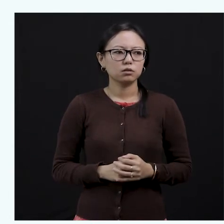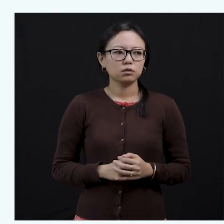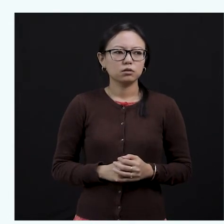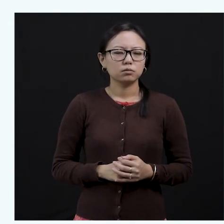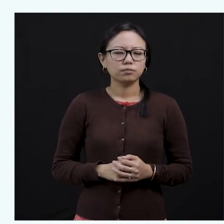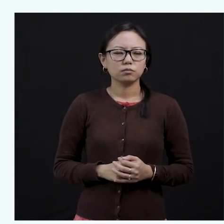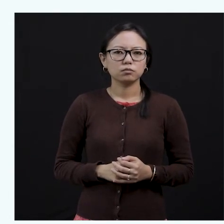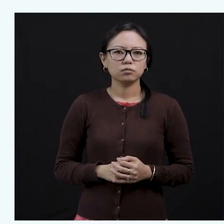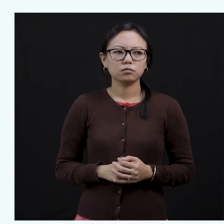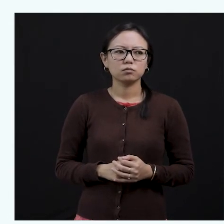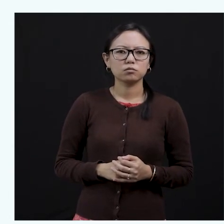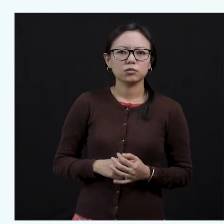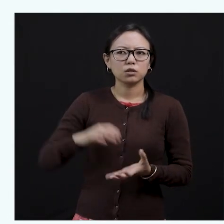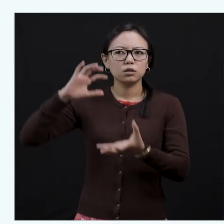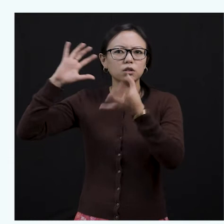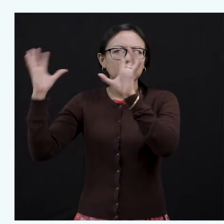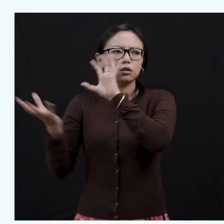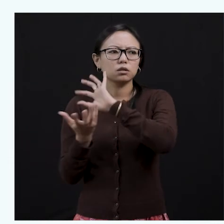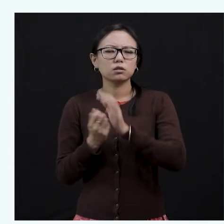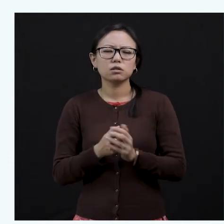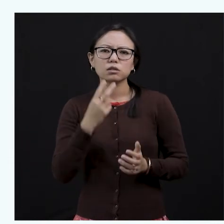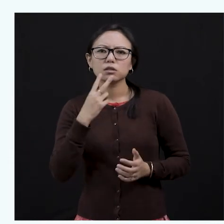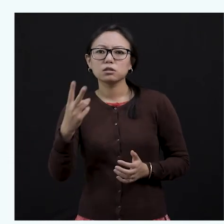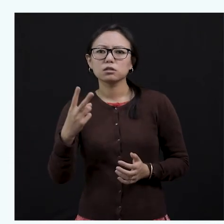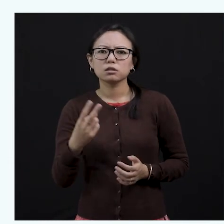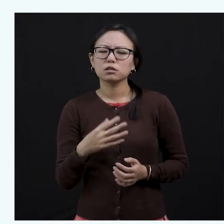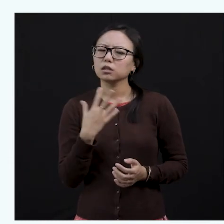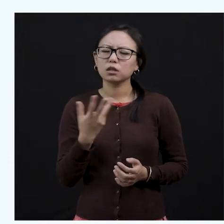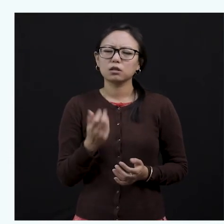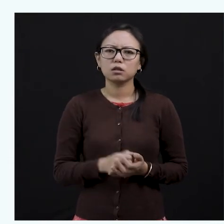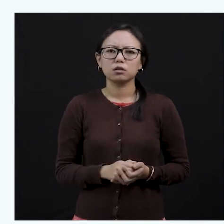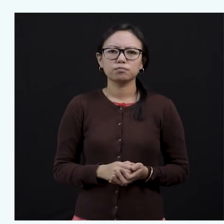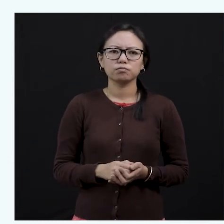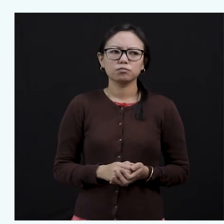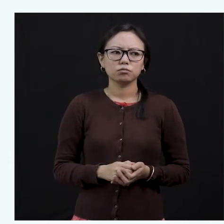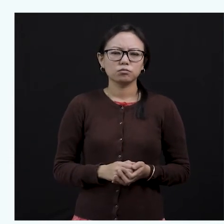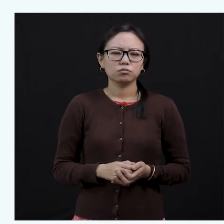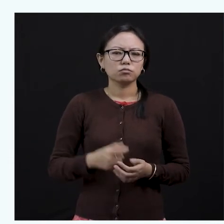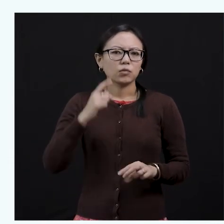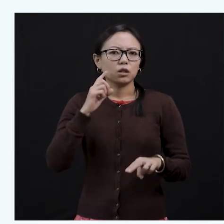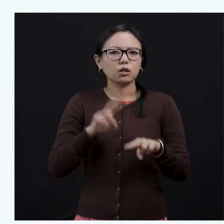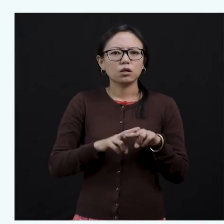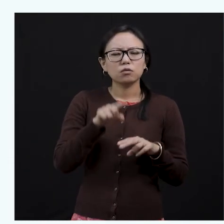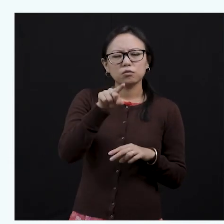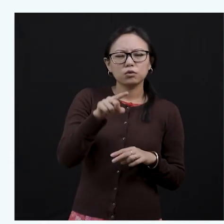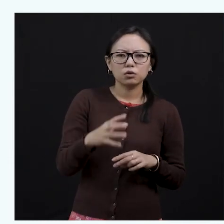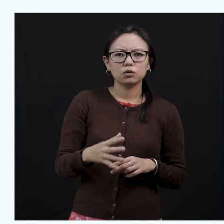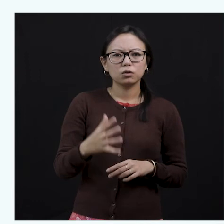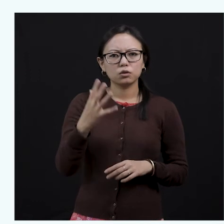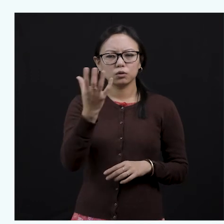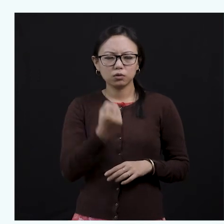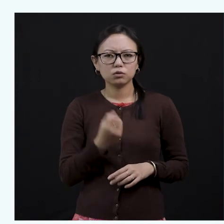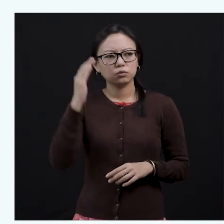want to know what is a sphere, then you just try to find out a fruit orange. Okay, so the shape of the orange is